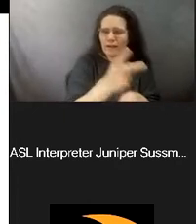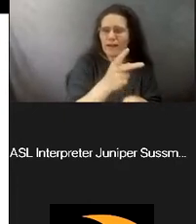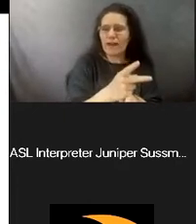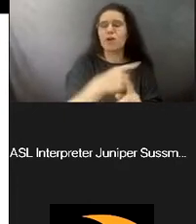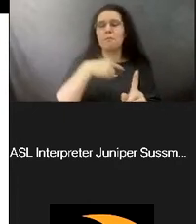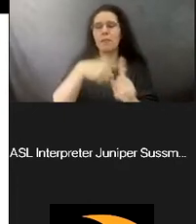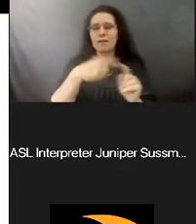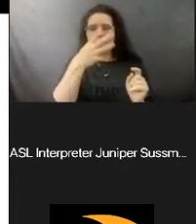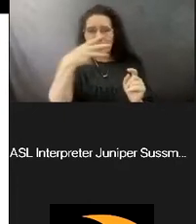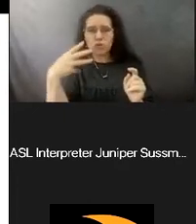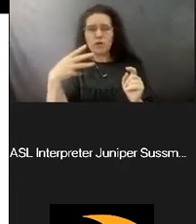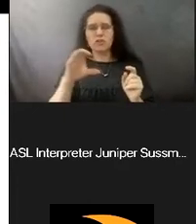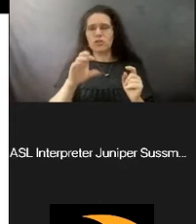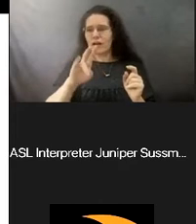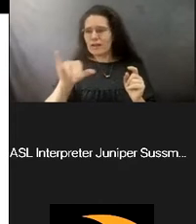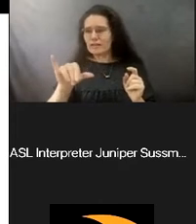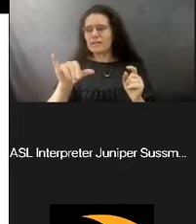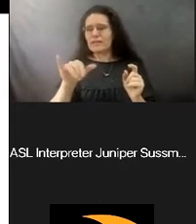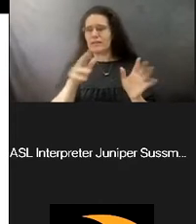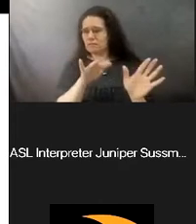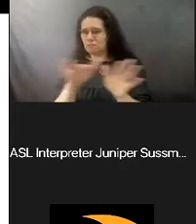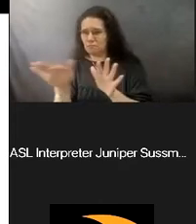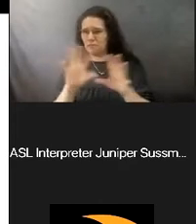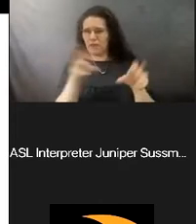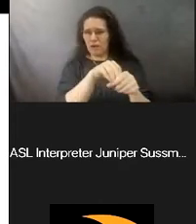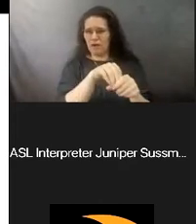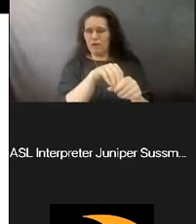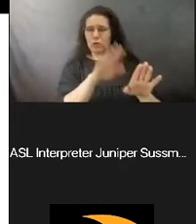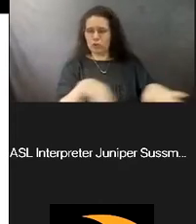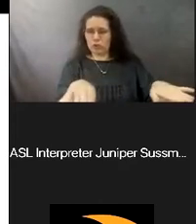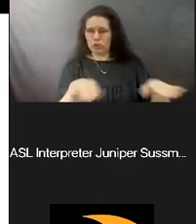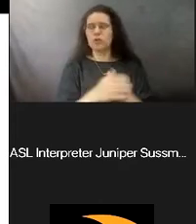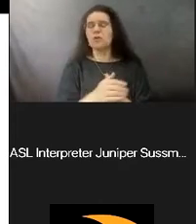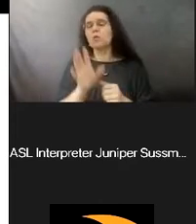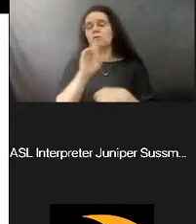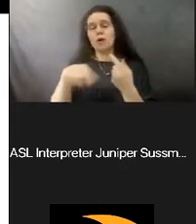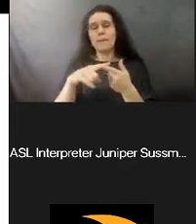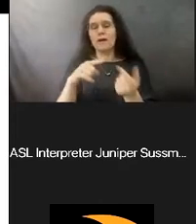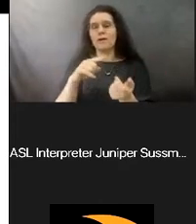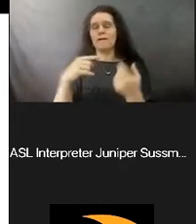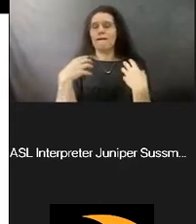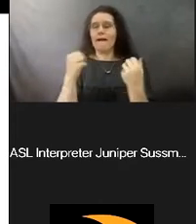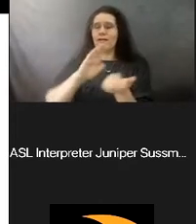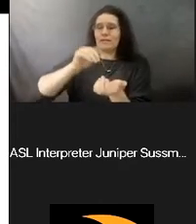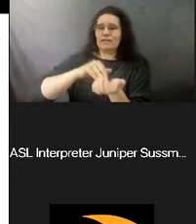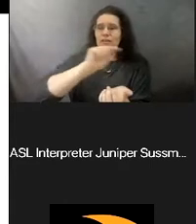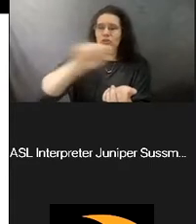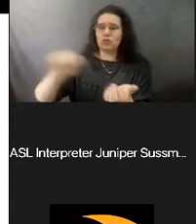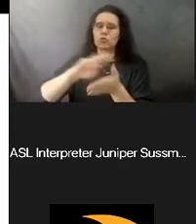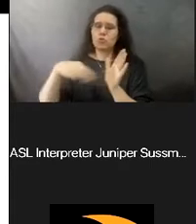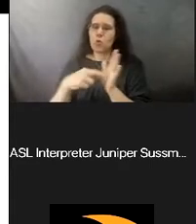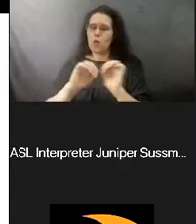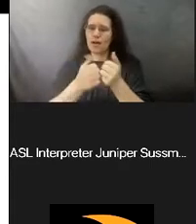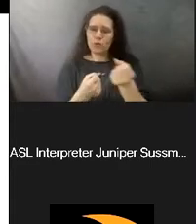proceedings. We're going to talk a bit about the role of health centers in supporting pediatric patients or clients and their families in these